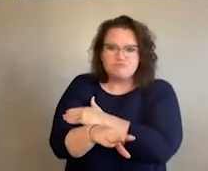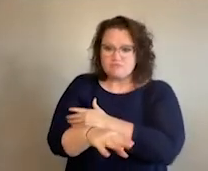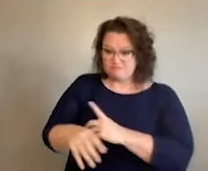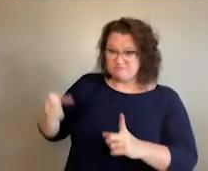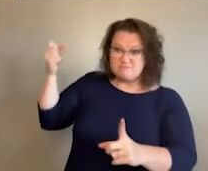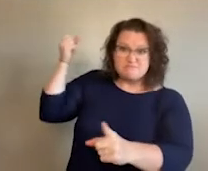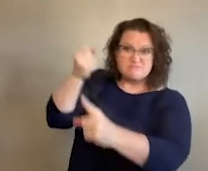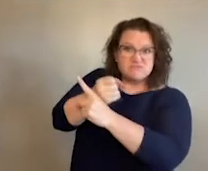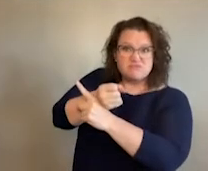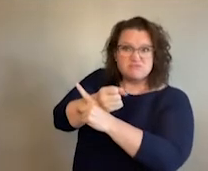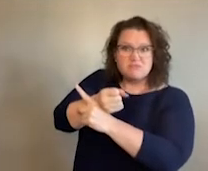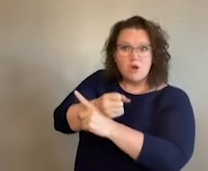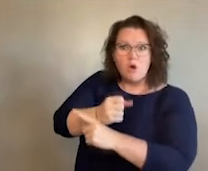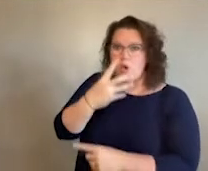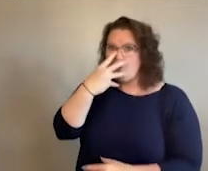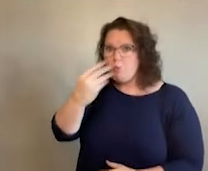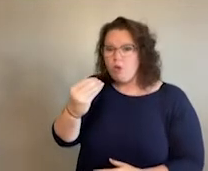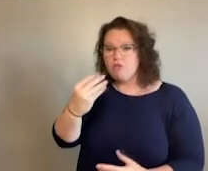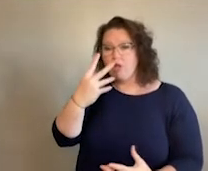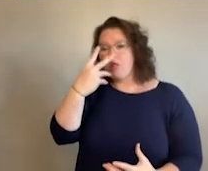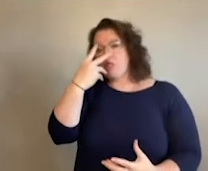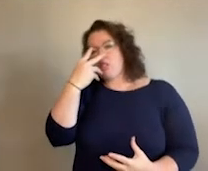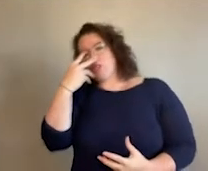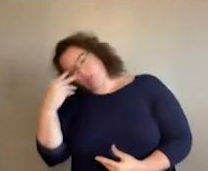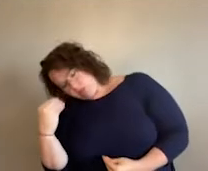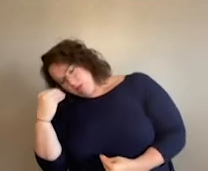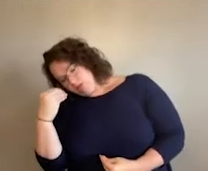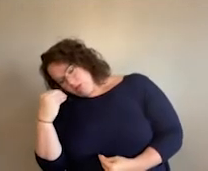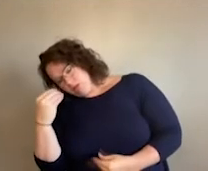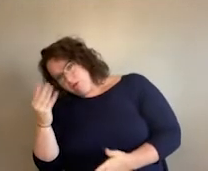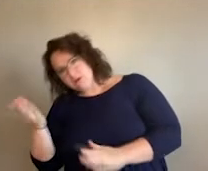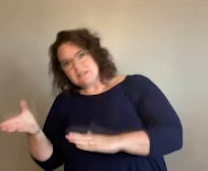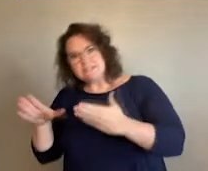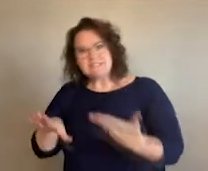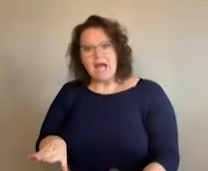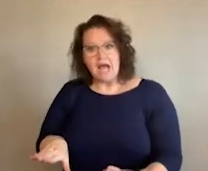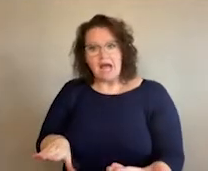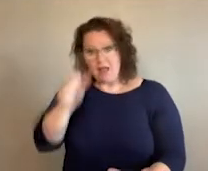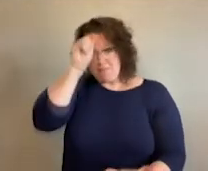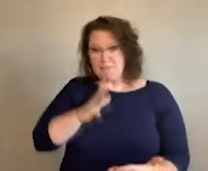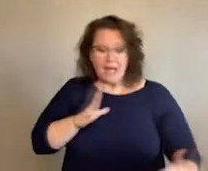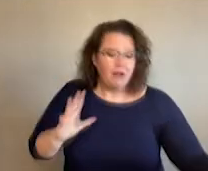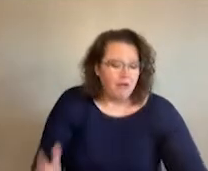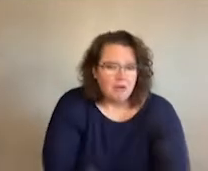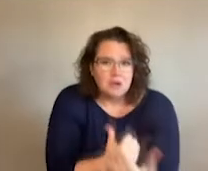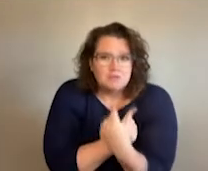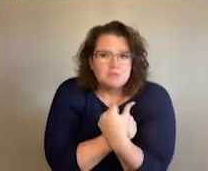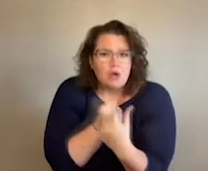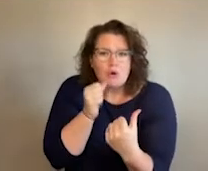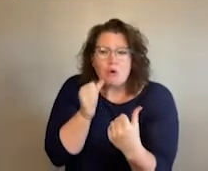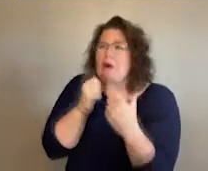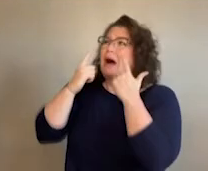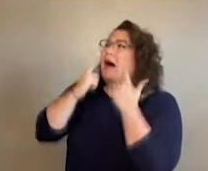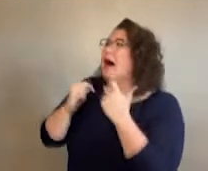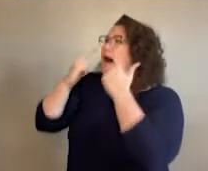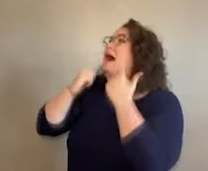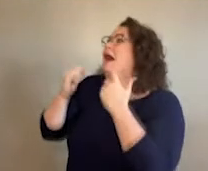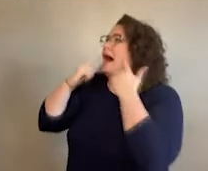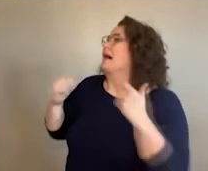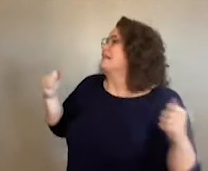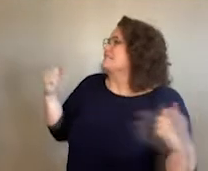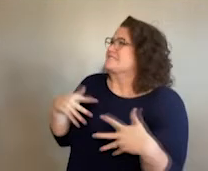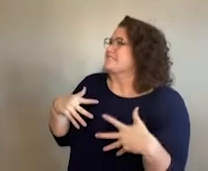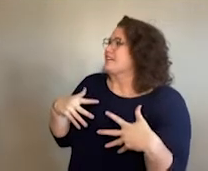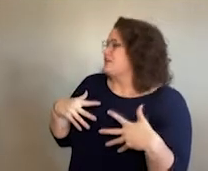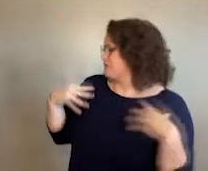that it fell down dead. Then he took Red Riding Hood up in his arms and comforted her, for she was crying bitterly. She was frightened, and her